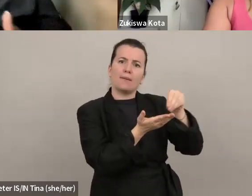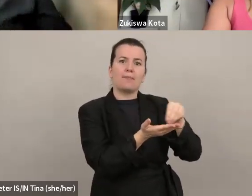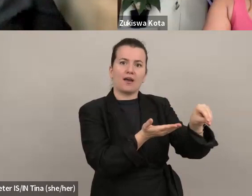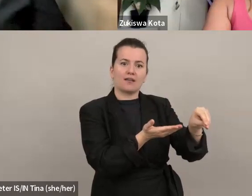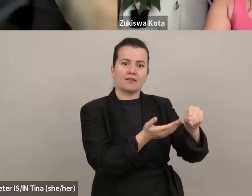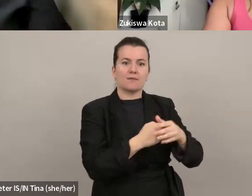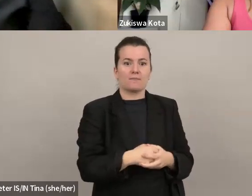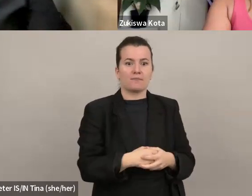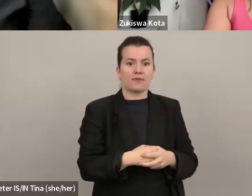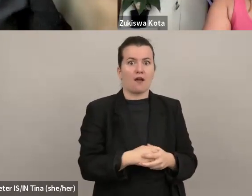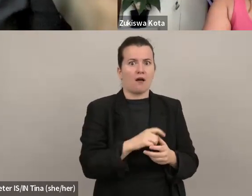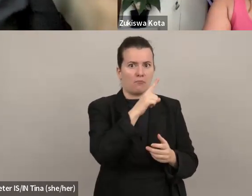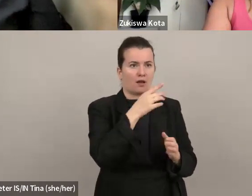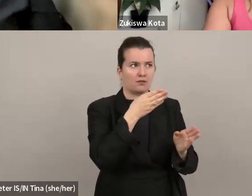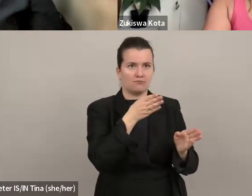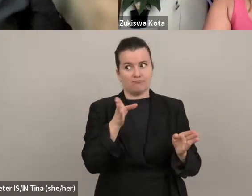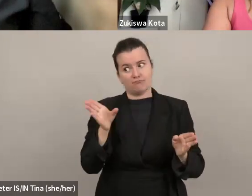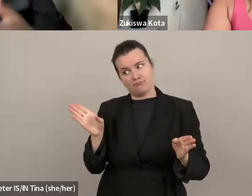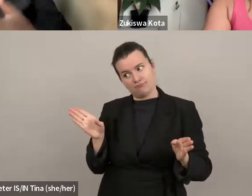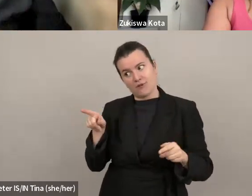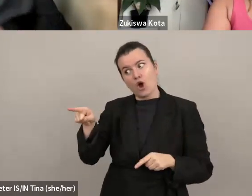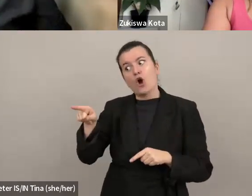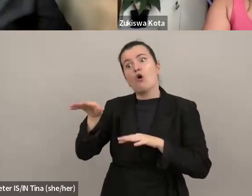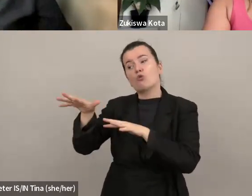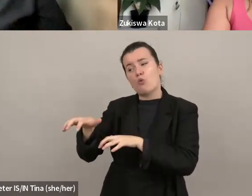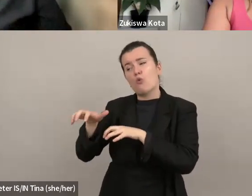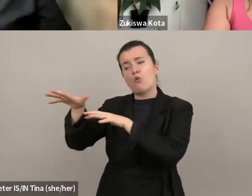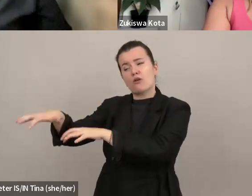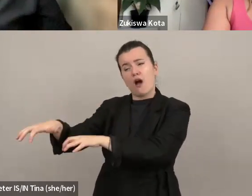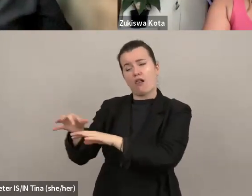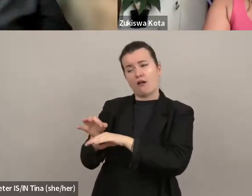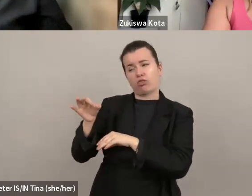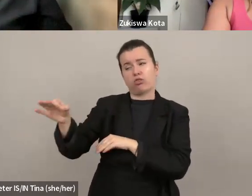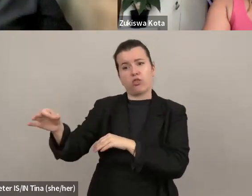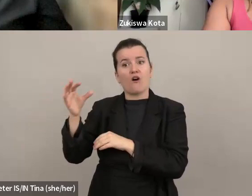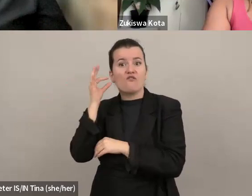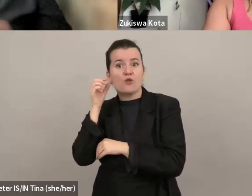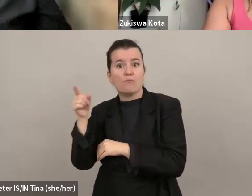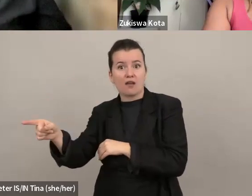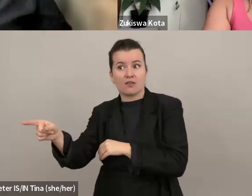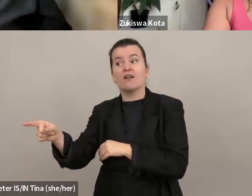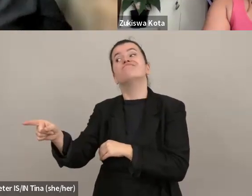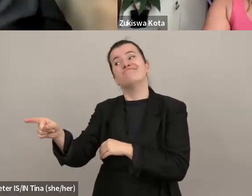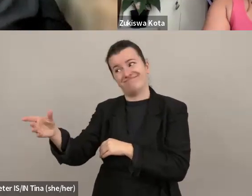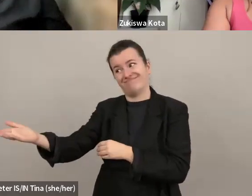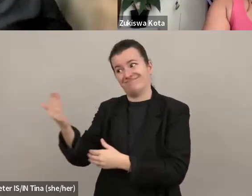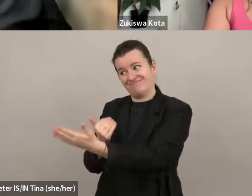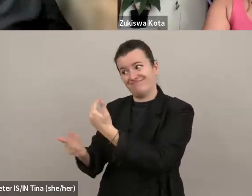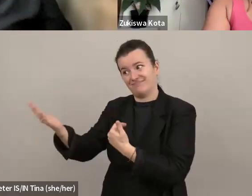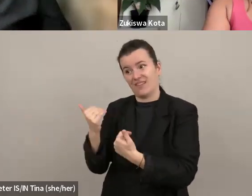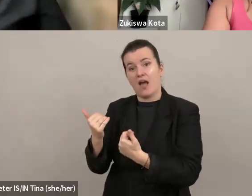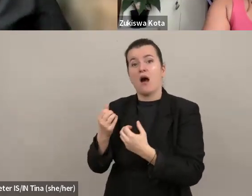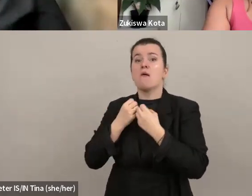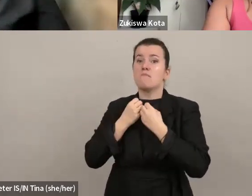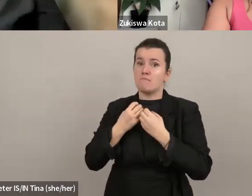opposed it and brought rural women into the conversation, women in media, and the conversation then switched to